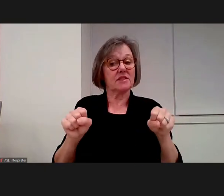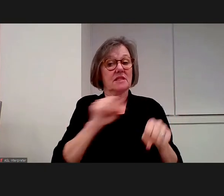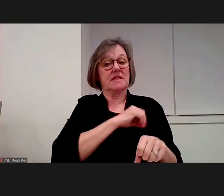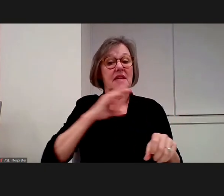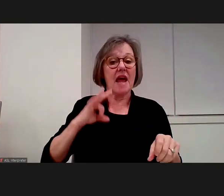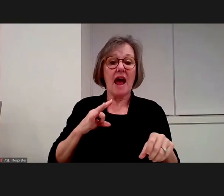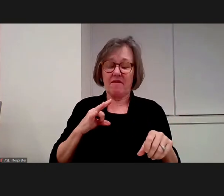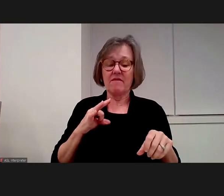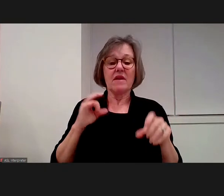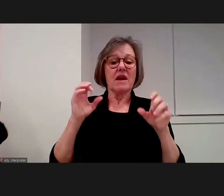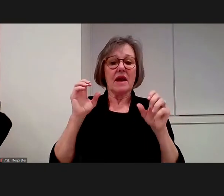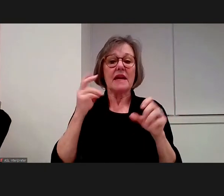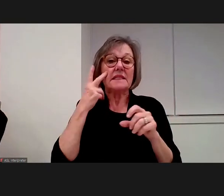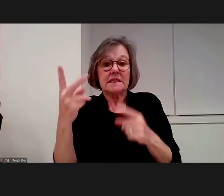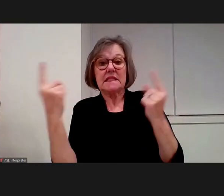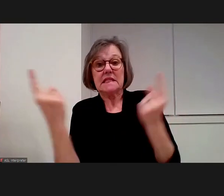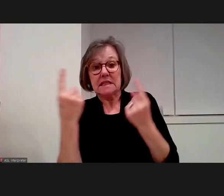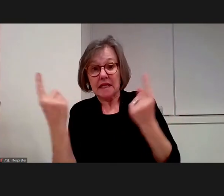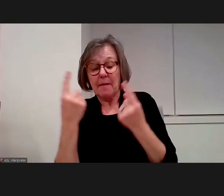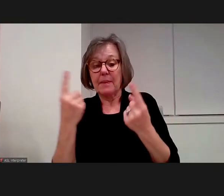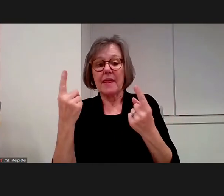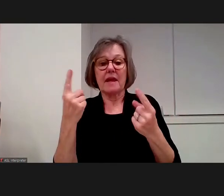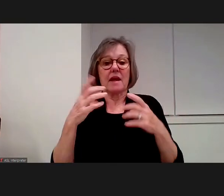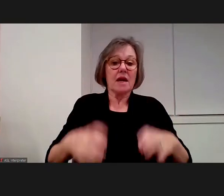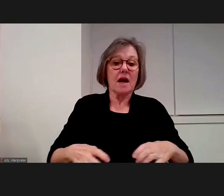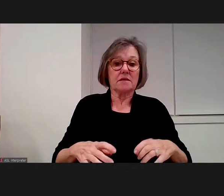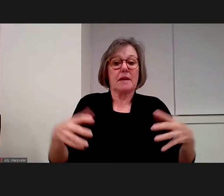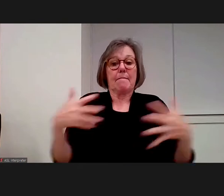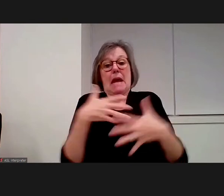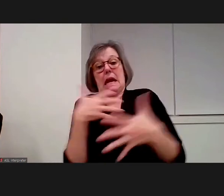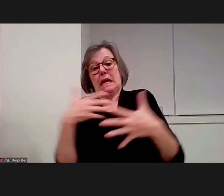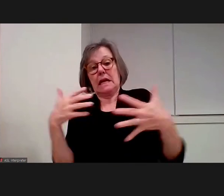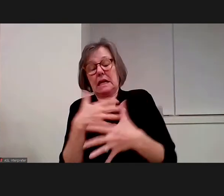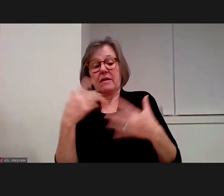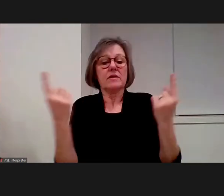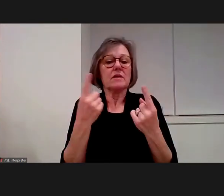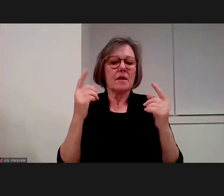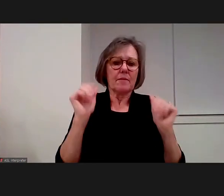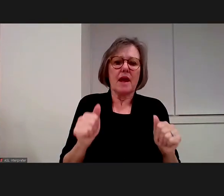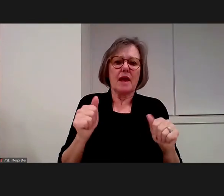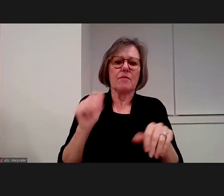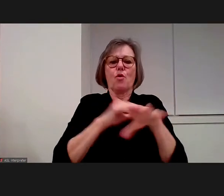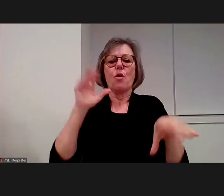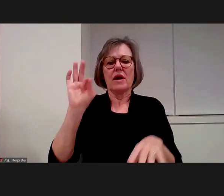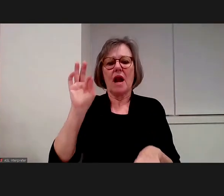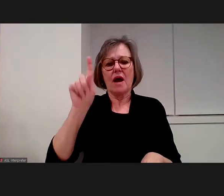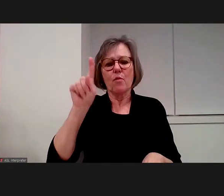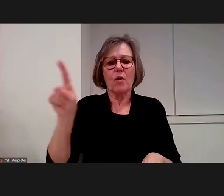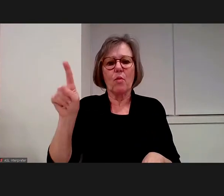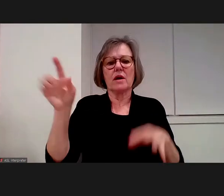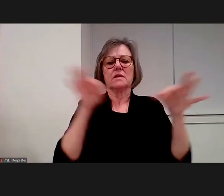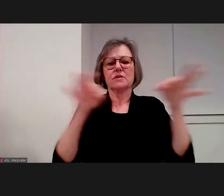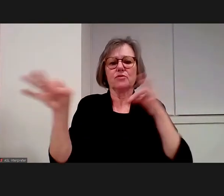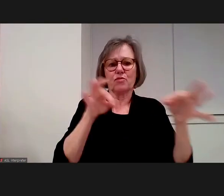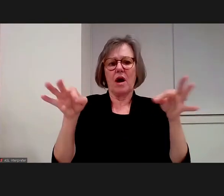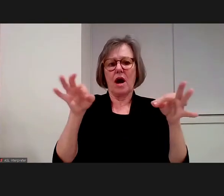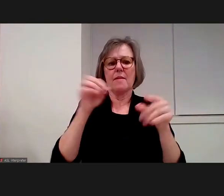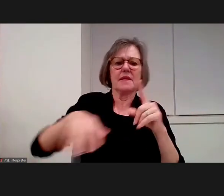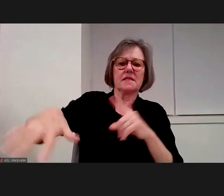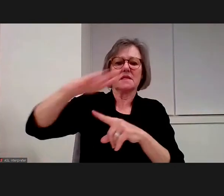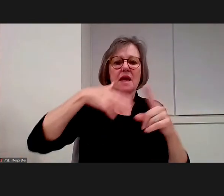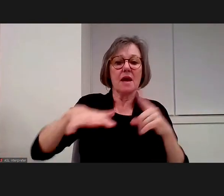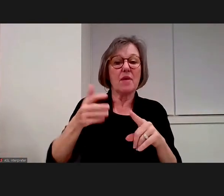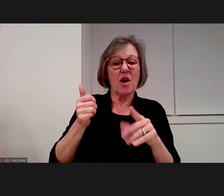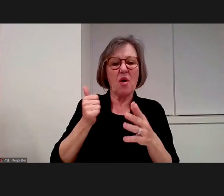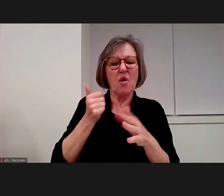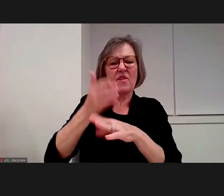the ability to see something, and if a customer is panicking or something, be able to call 911 and describe the scene. But over a help